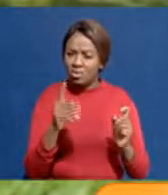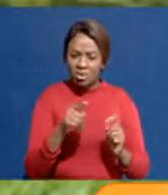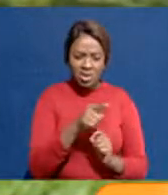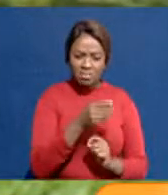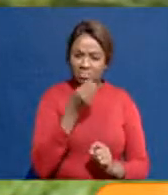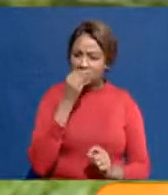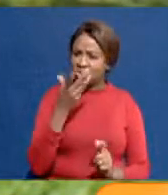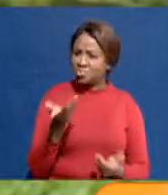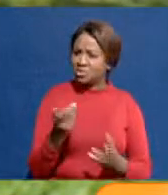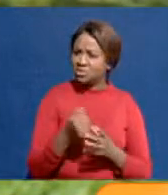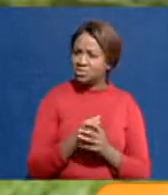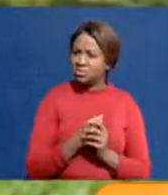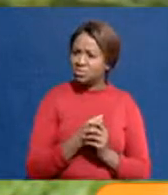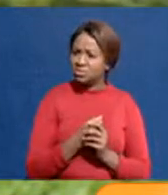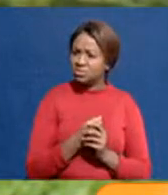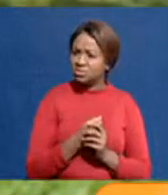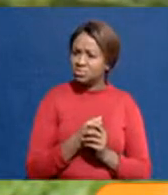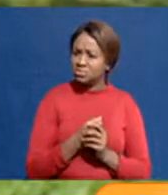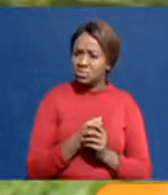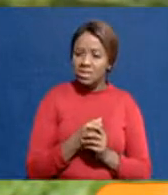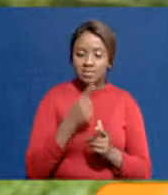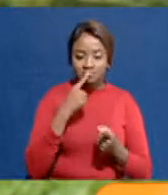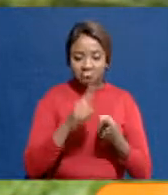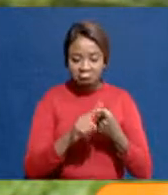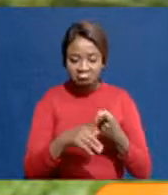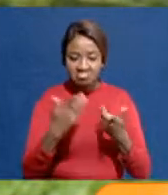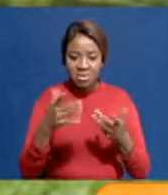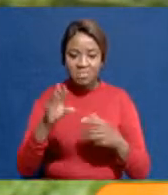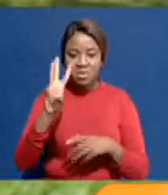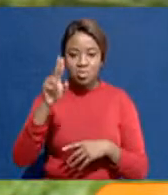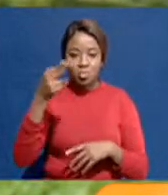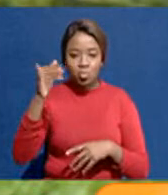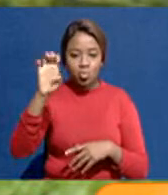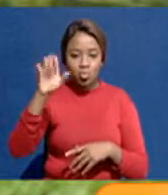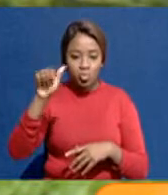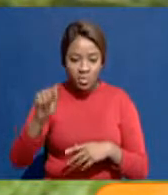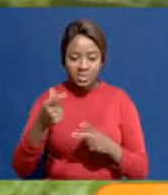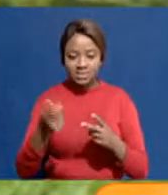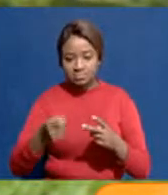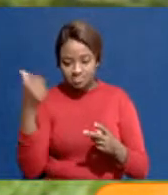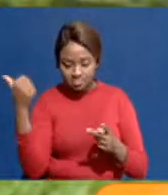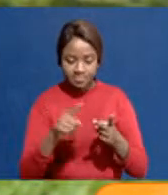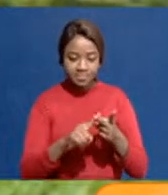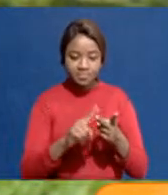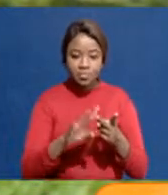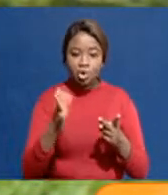eating? Because they tell you wheat and wheat products out, sugar